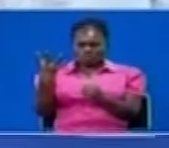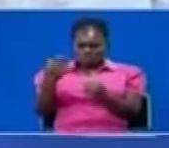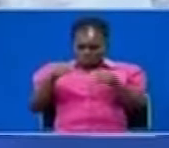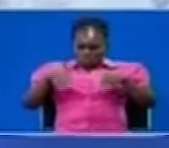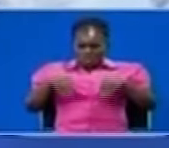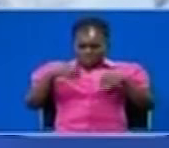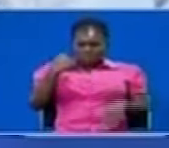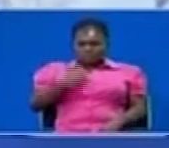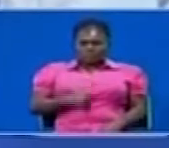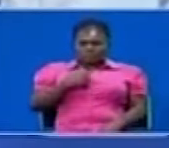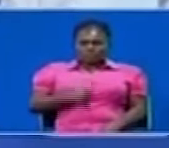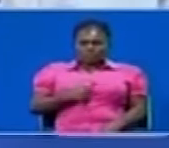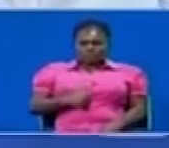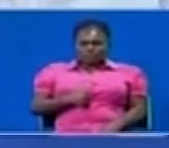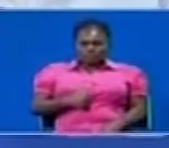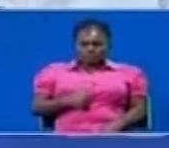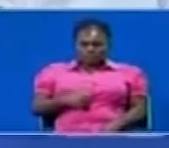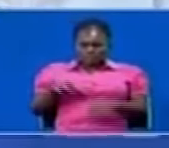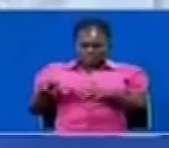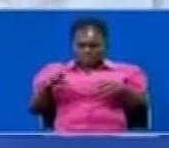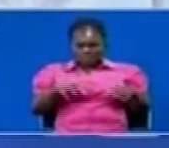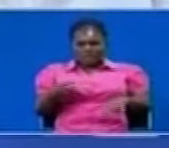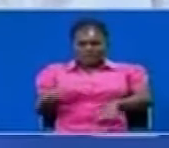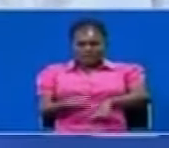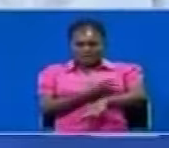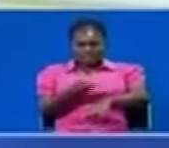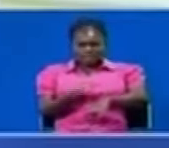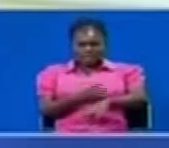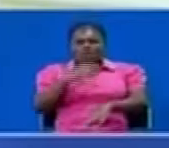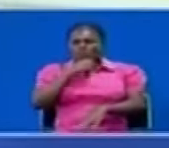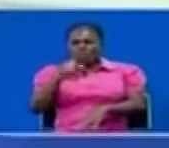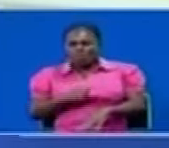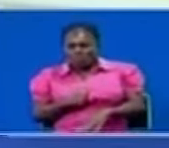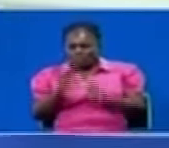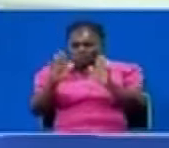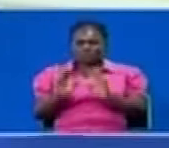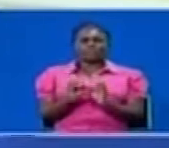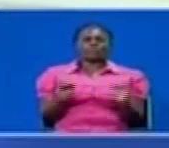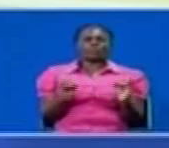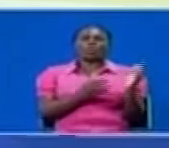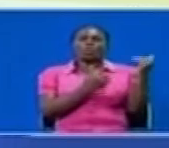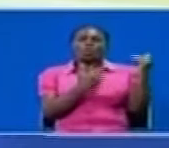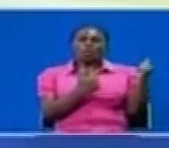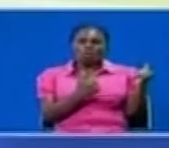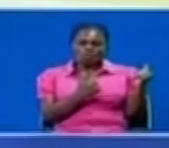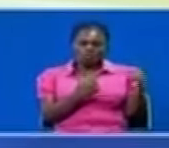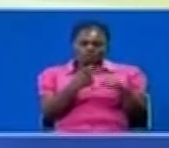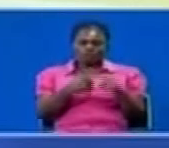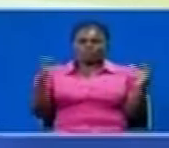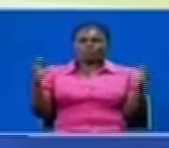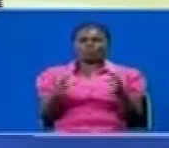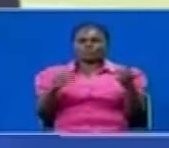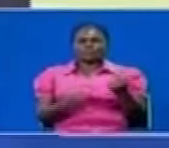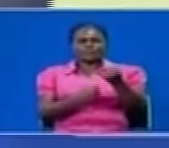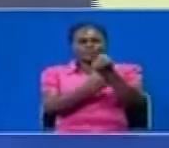operation and is living proof of untold suffering of cancer, regardless of age or class, and the hope that comes from community